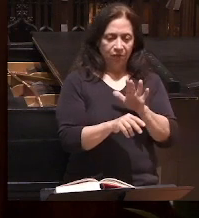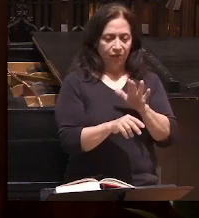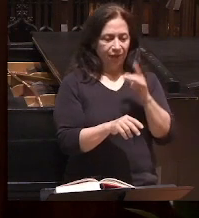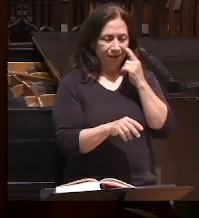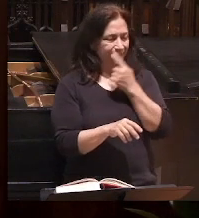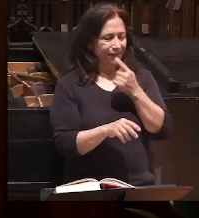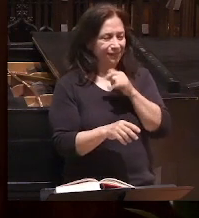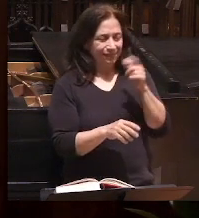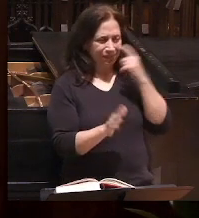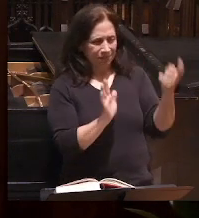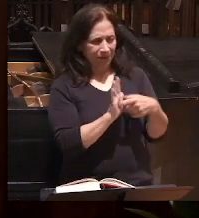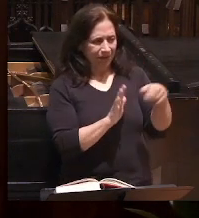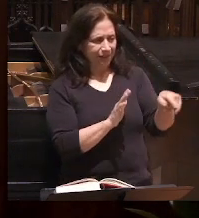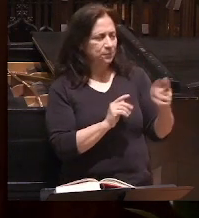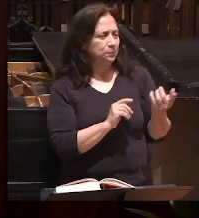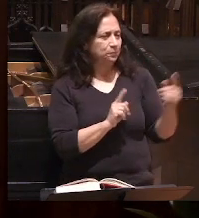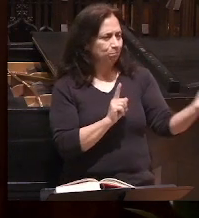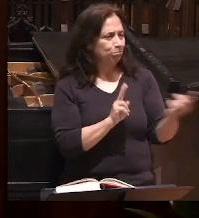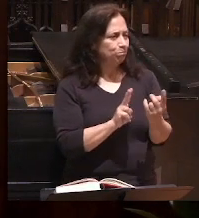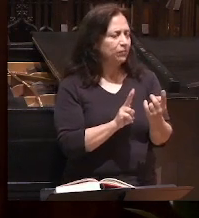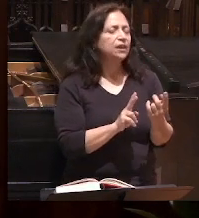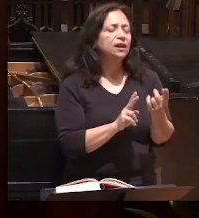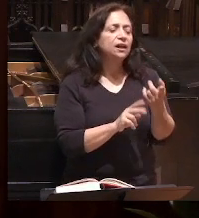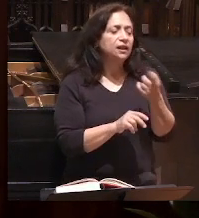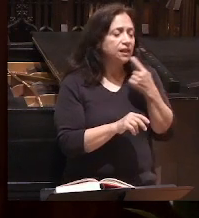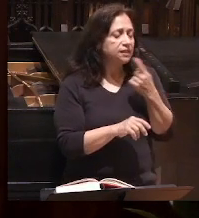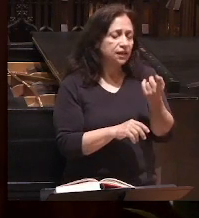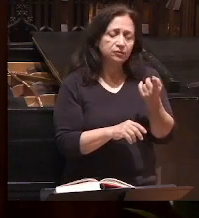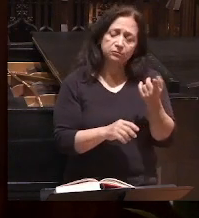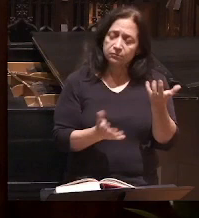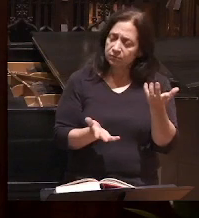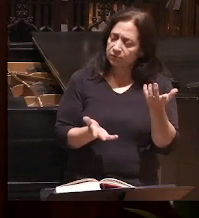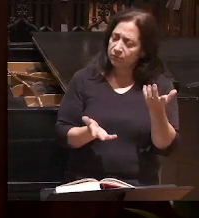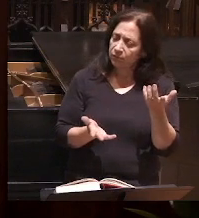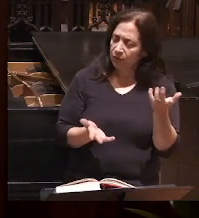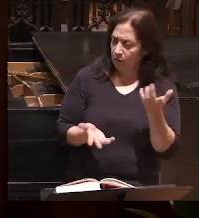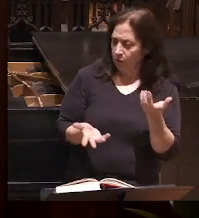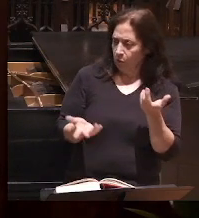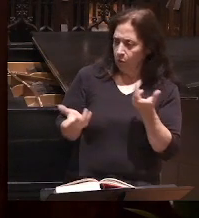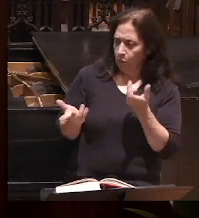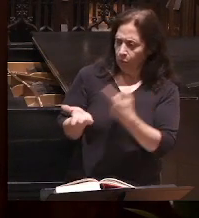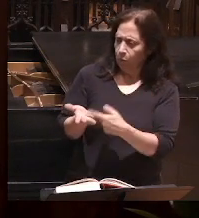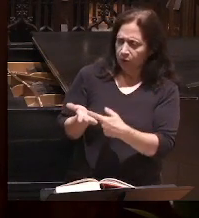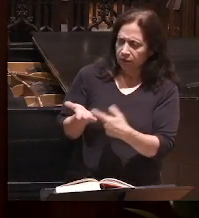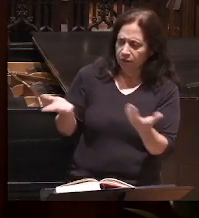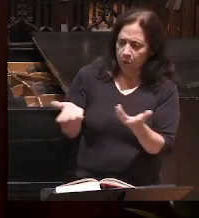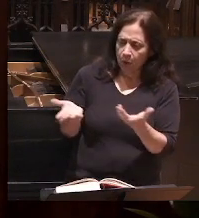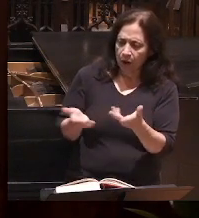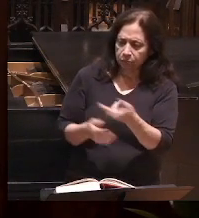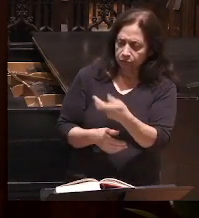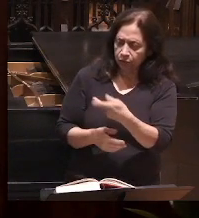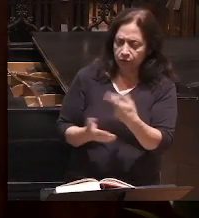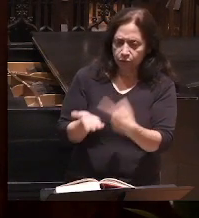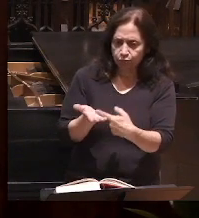from recognizing him. And he said to them, "What are you discussing with each